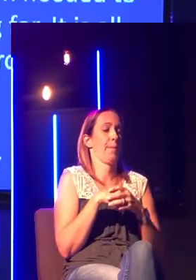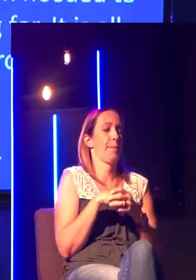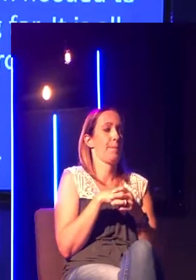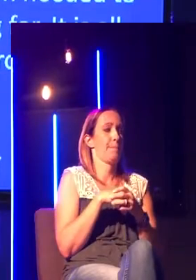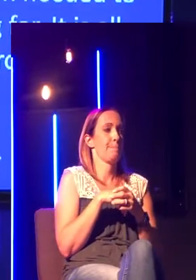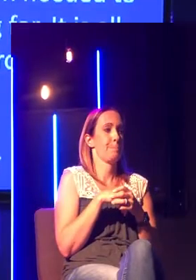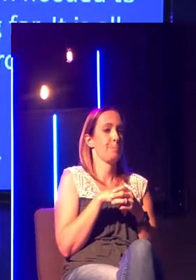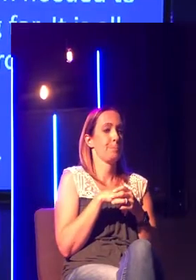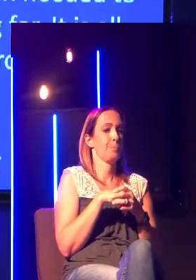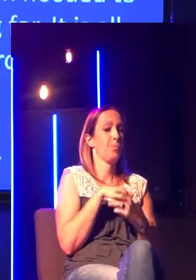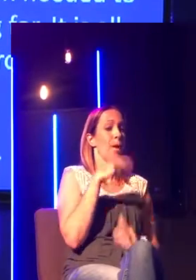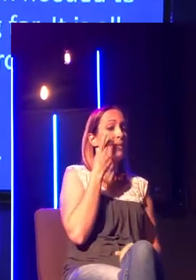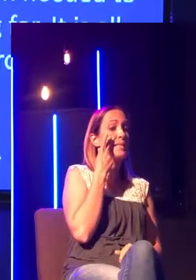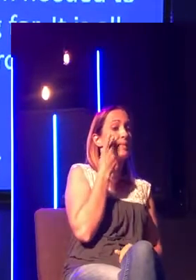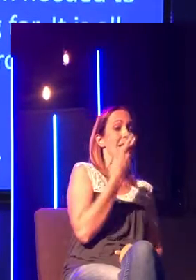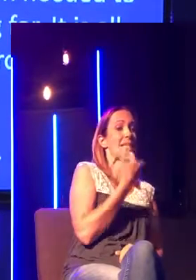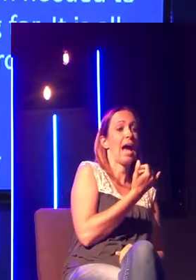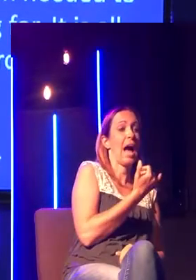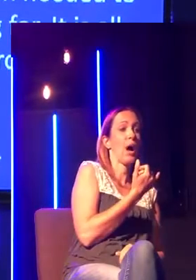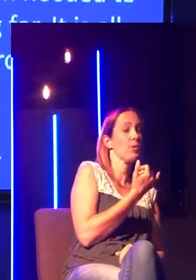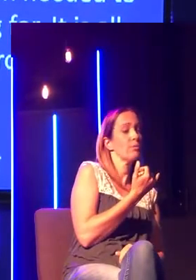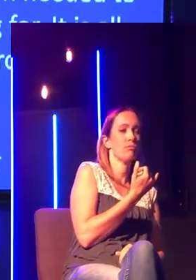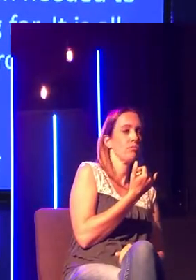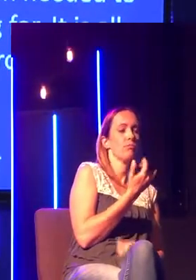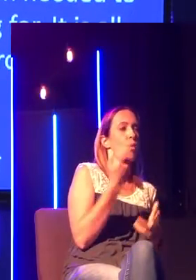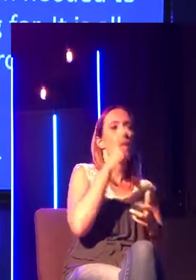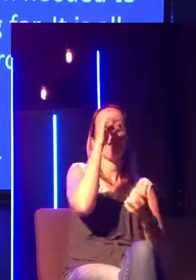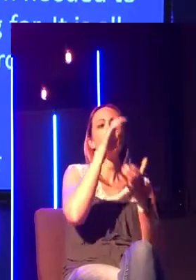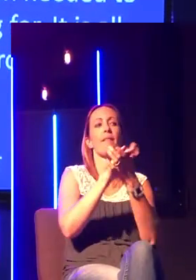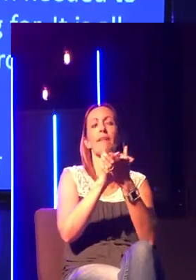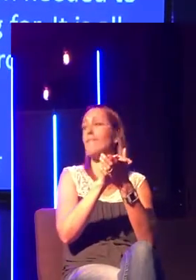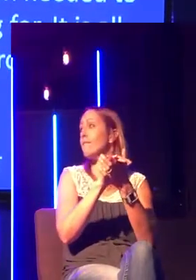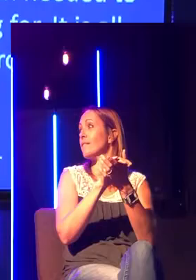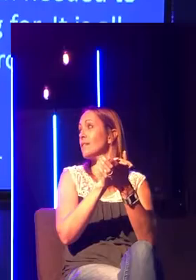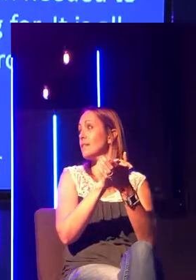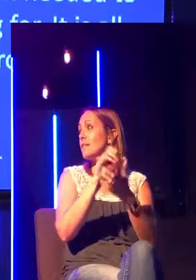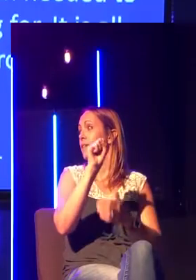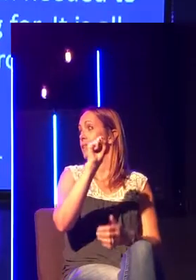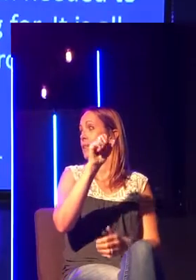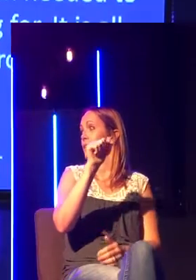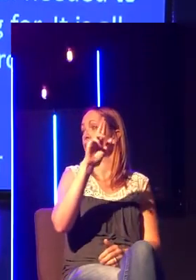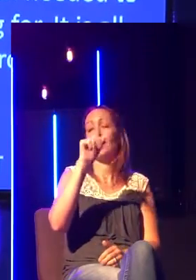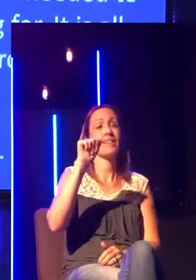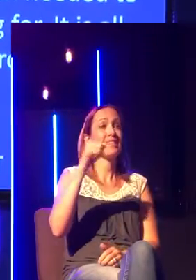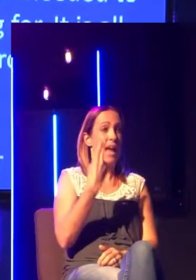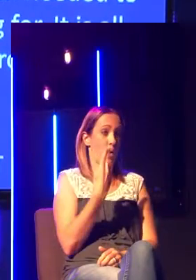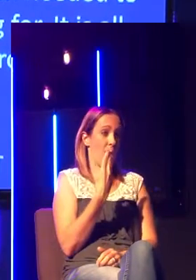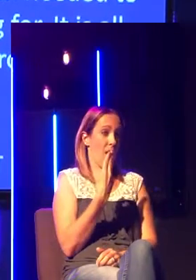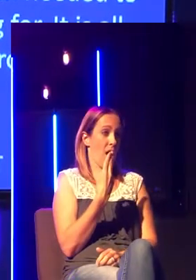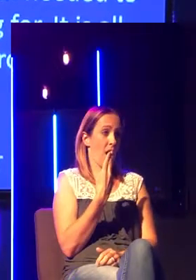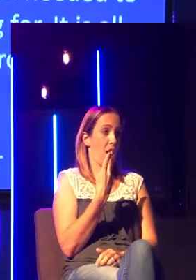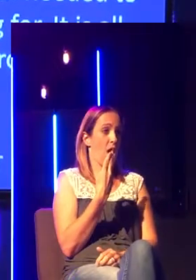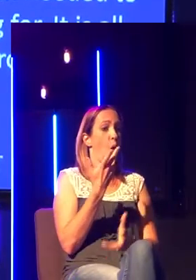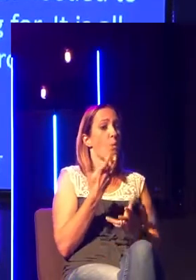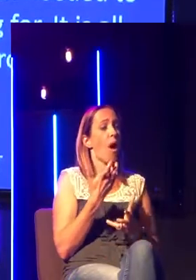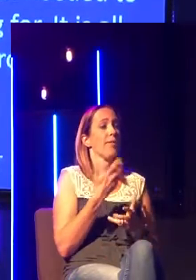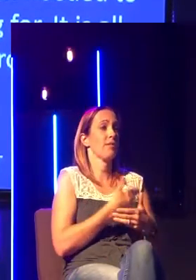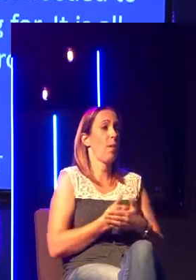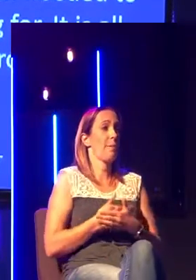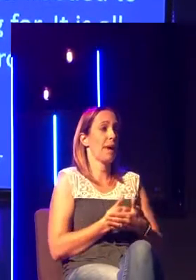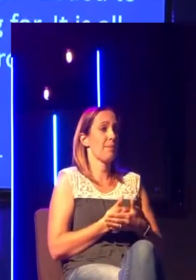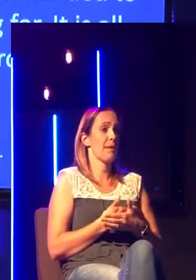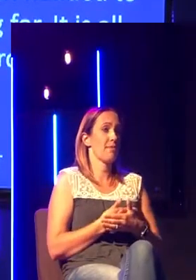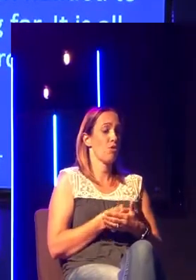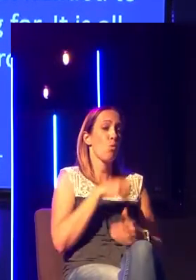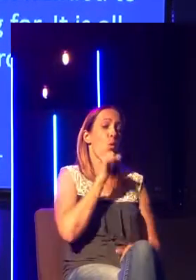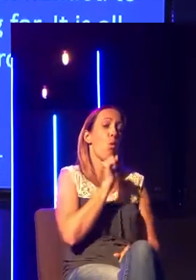what I'm believing for. Sarah was believing for a child, even though she was well past the age of having a child, but she brought that child